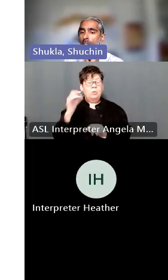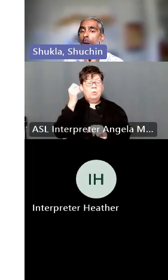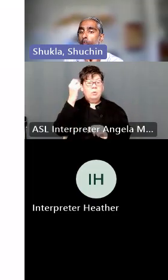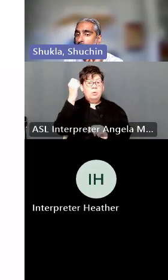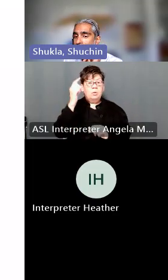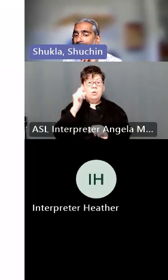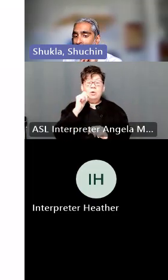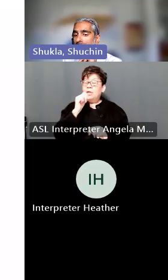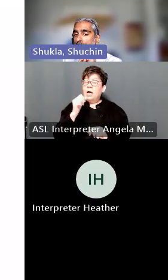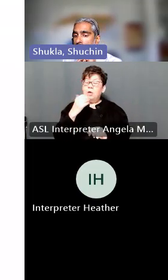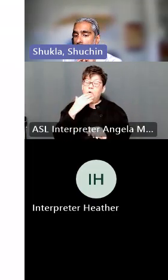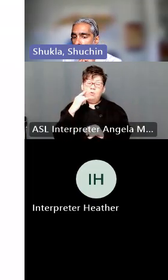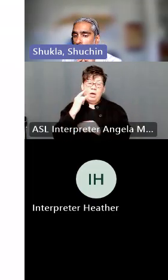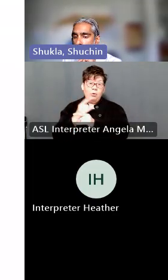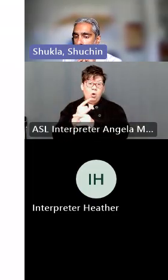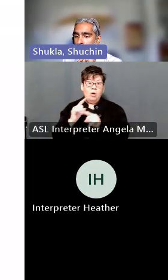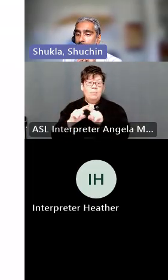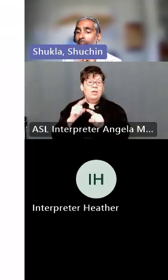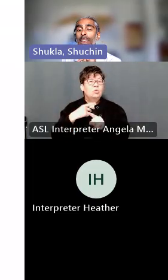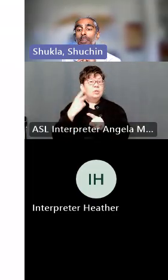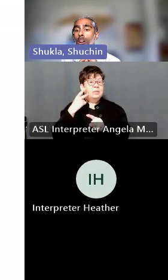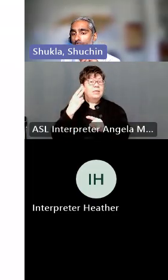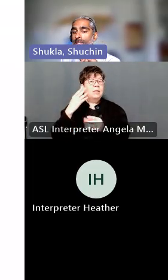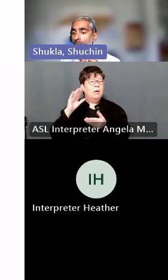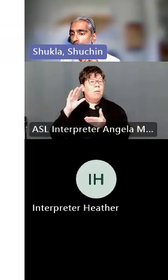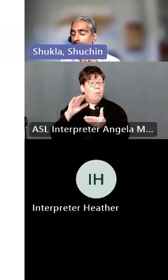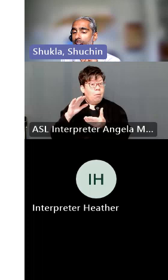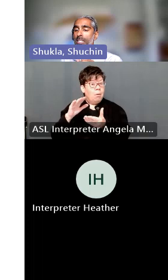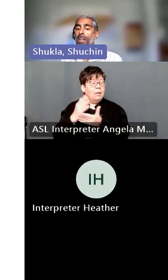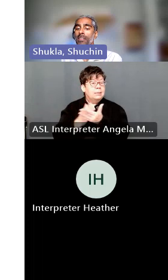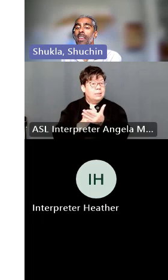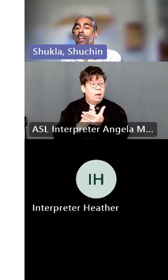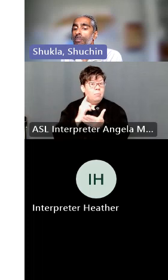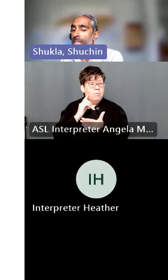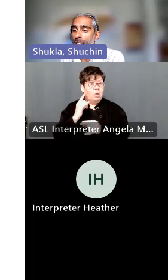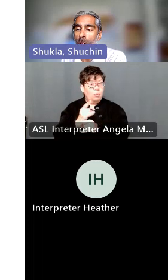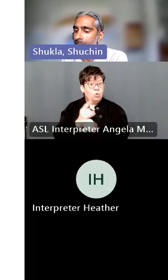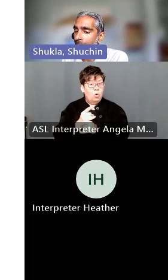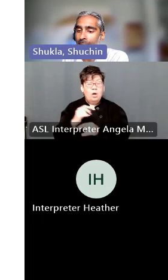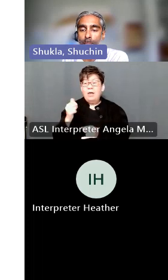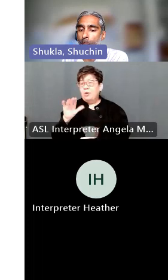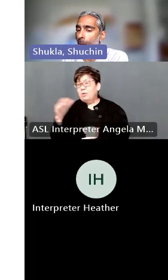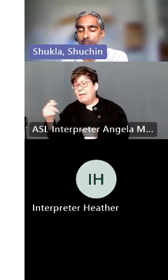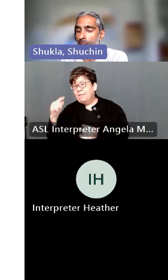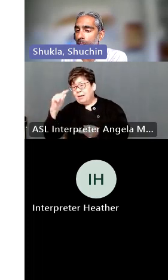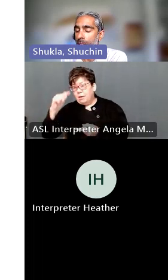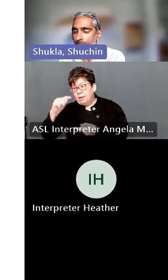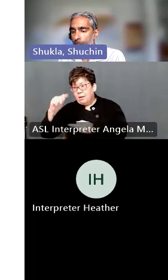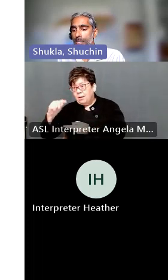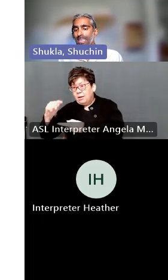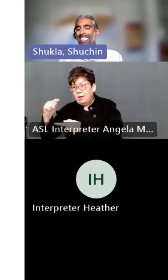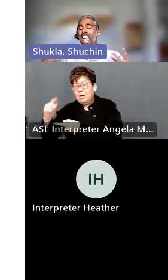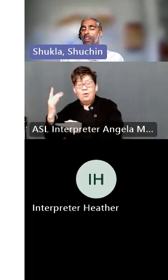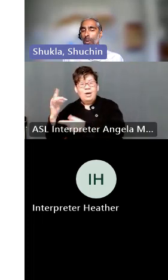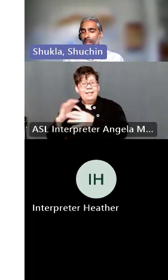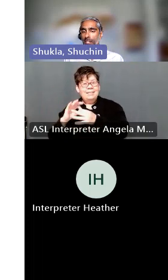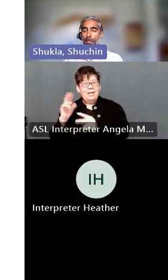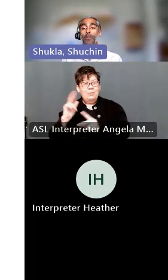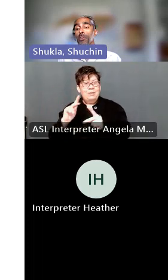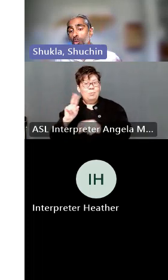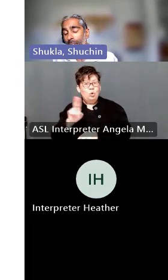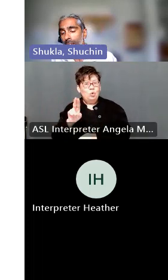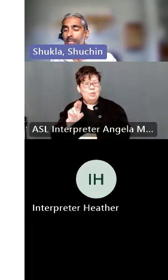use disorder, but you can see it decreases alcohol mortality and part in these other mortalities because these are all tied to people using substances and